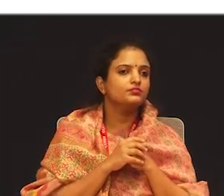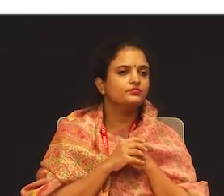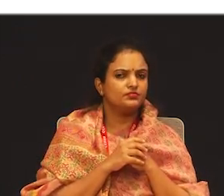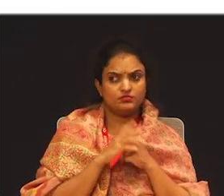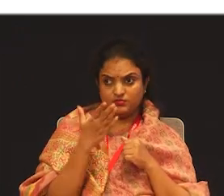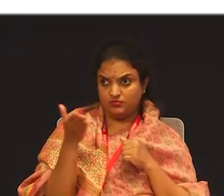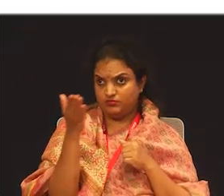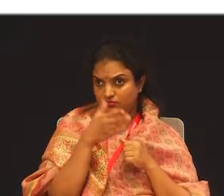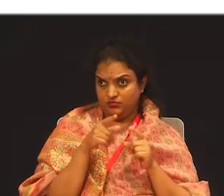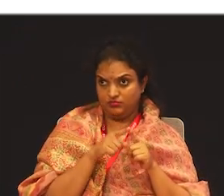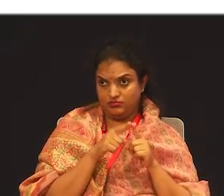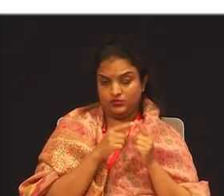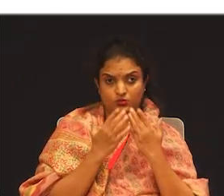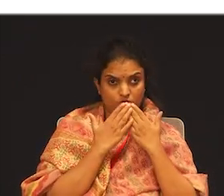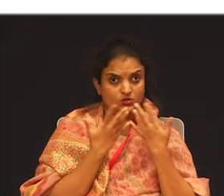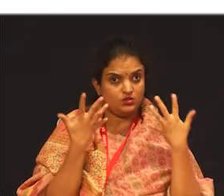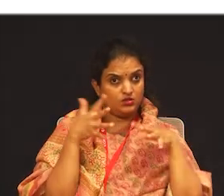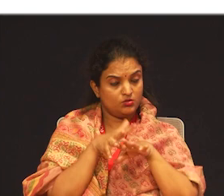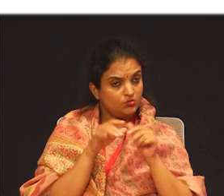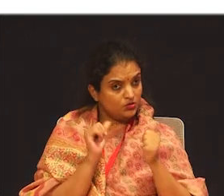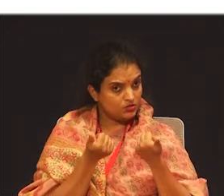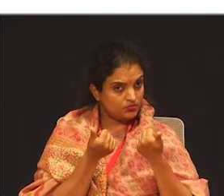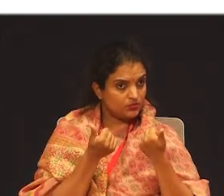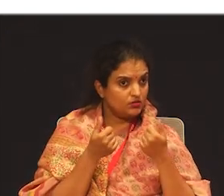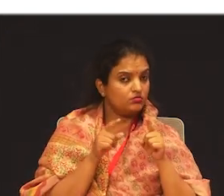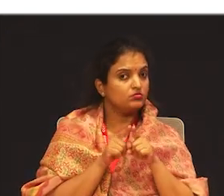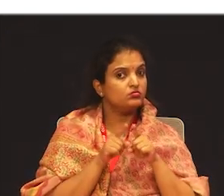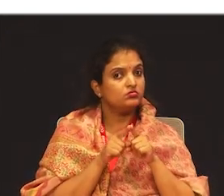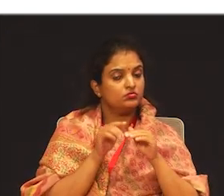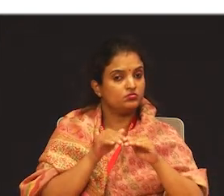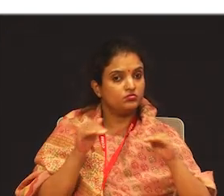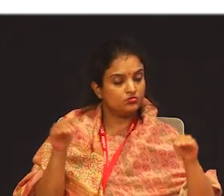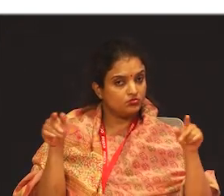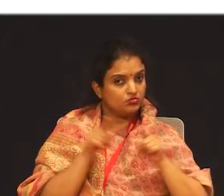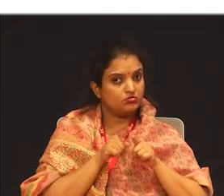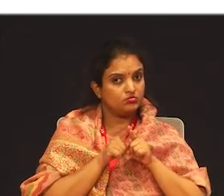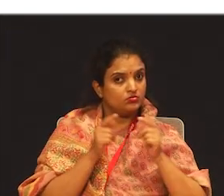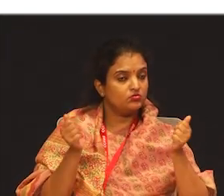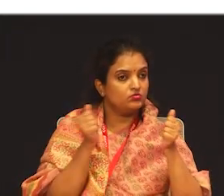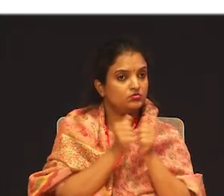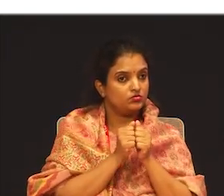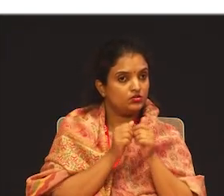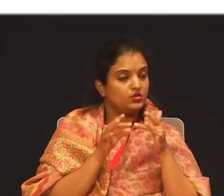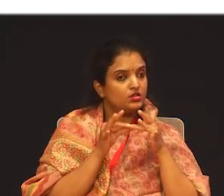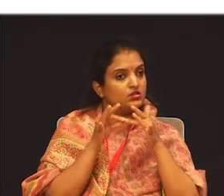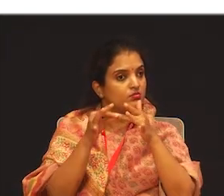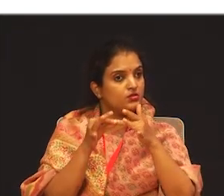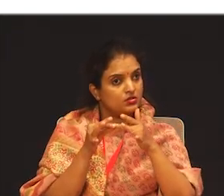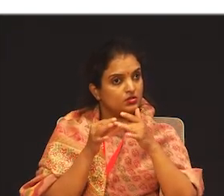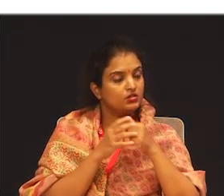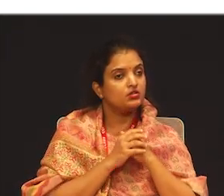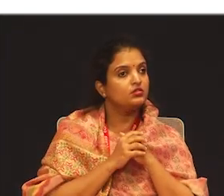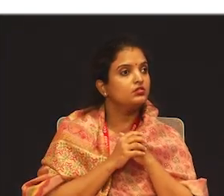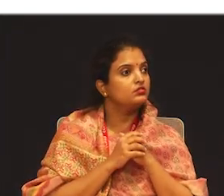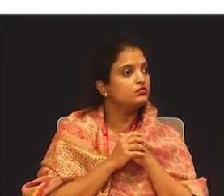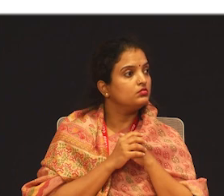Can a school be inclusive without the presence of children with special needs? Yes